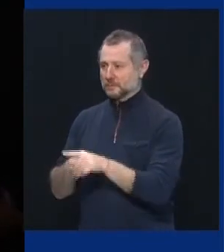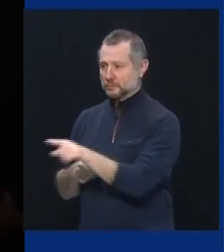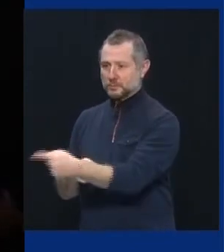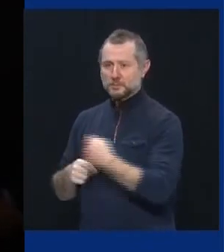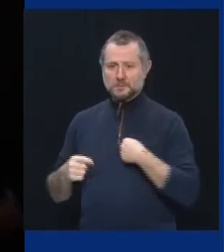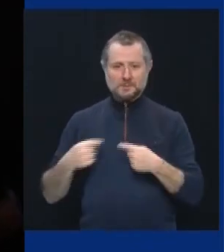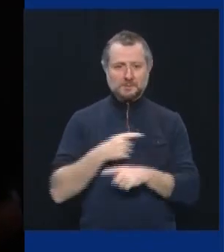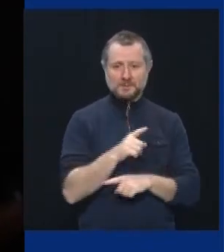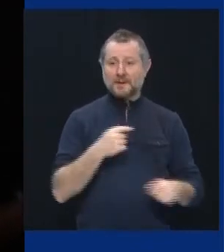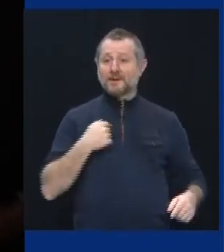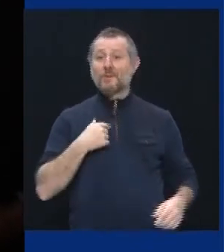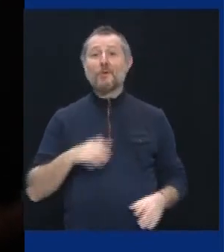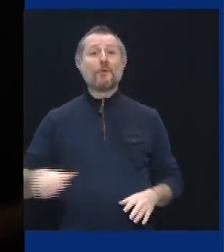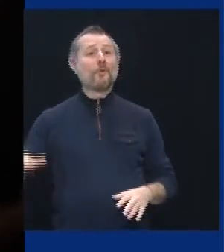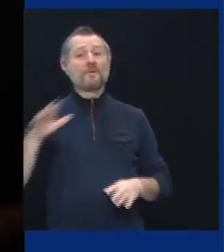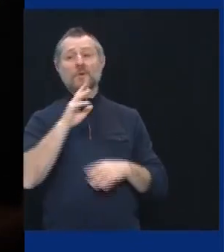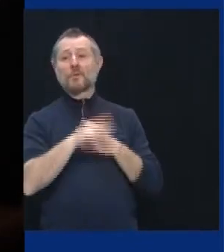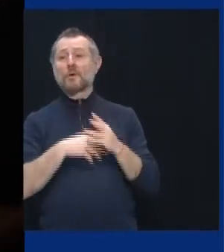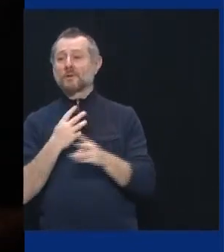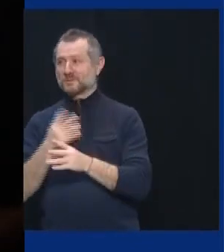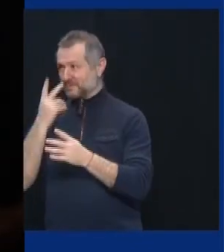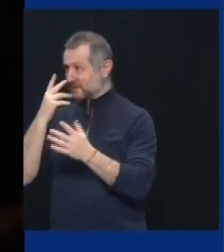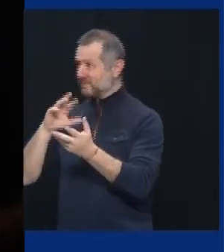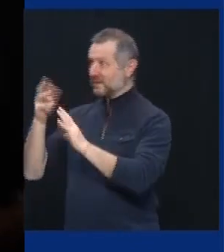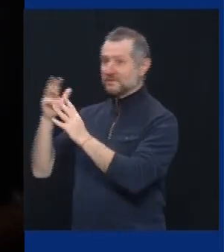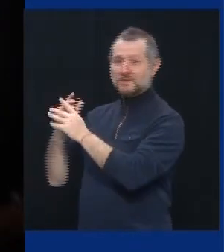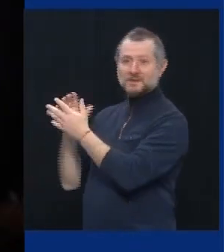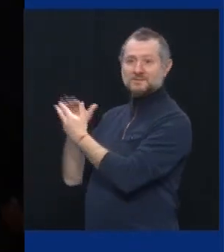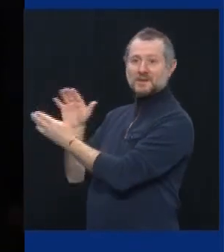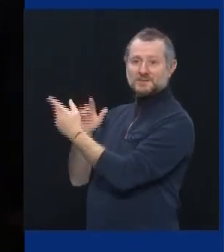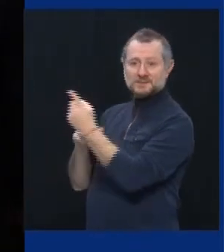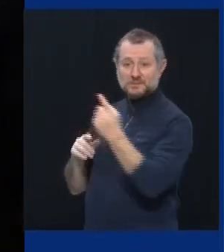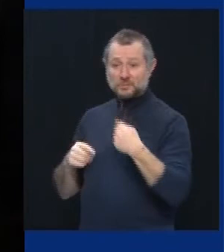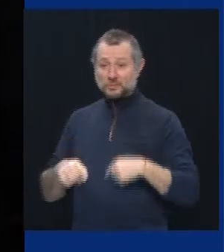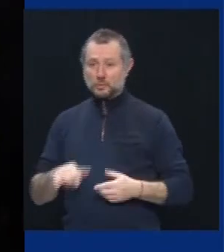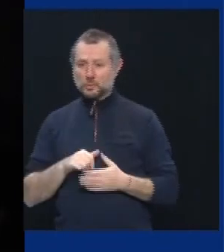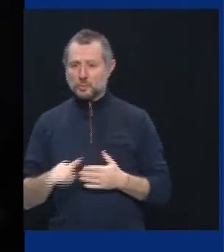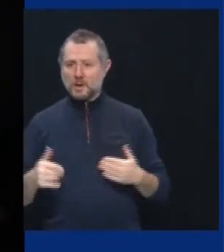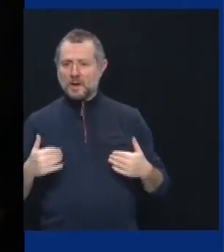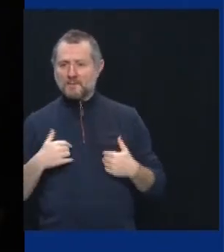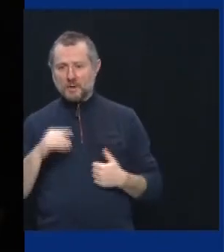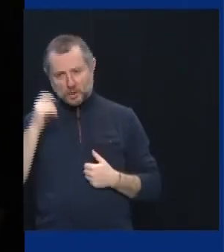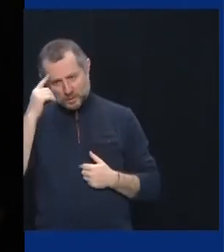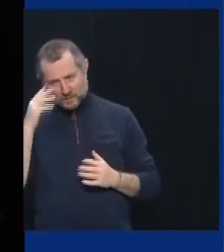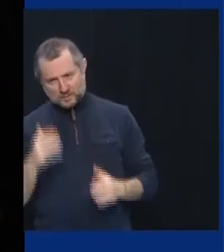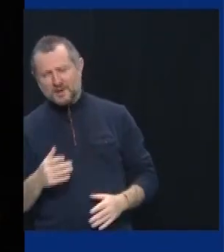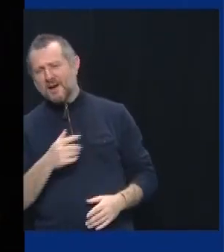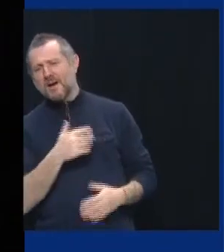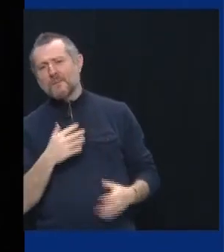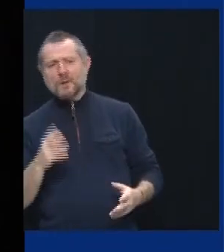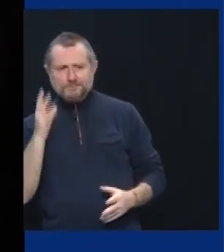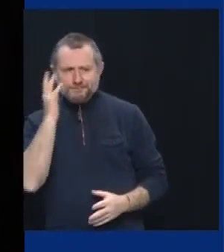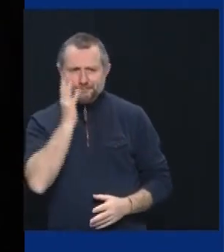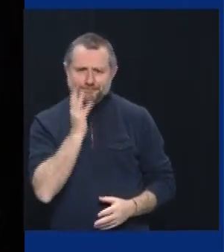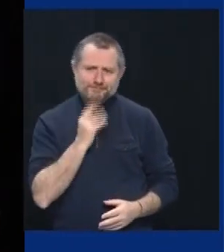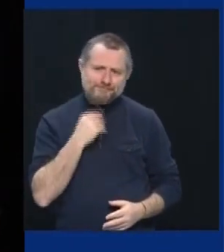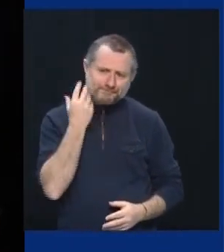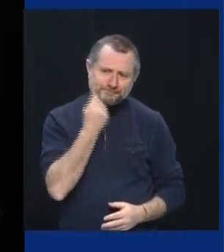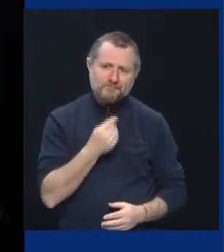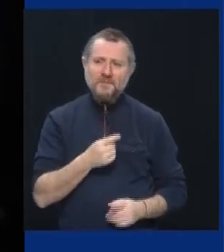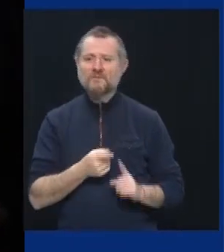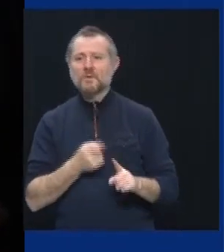through. And we have a governor that has the experience mm-hmm. from his father